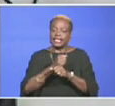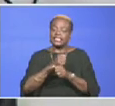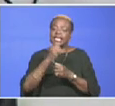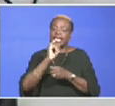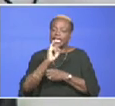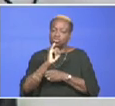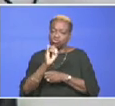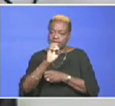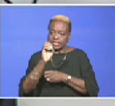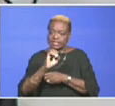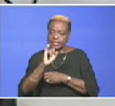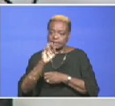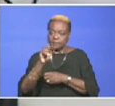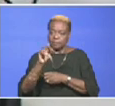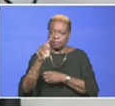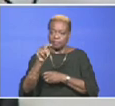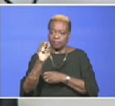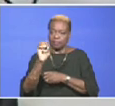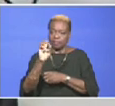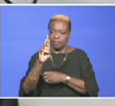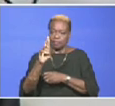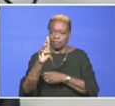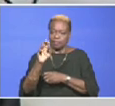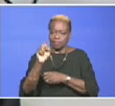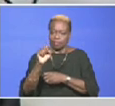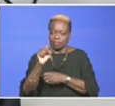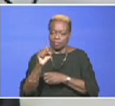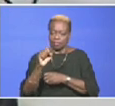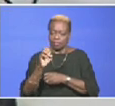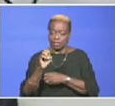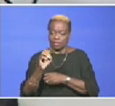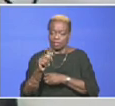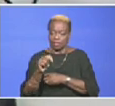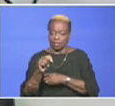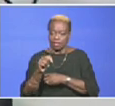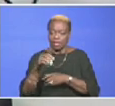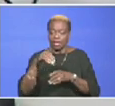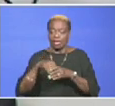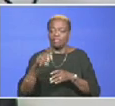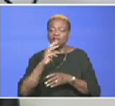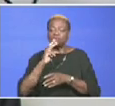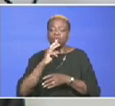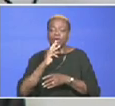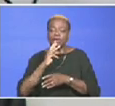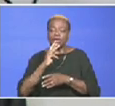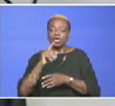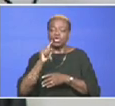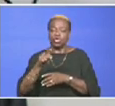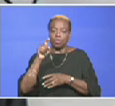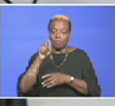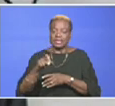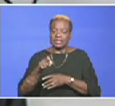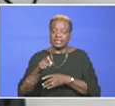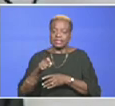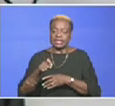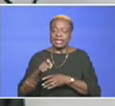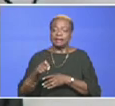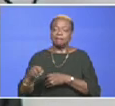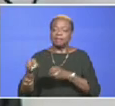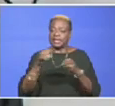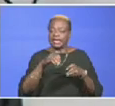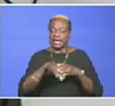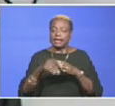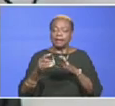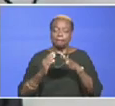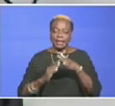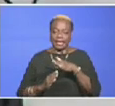If you want to earn interest, then you're going to have to transfer your money into a deposit account or some other stuff. You won't be able